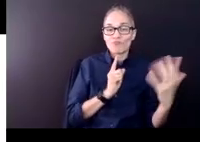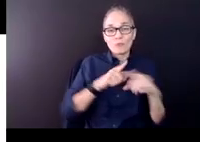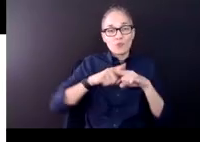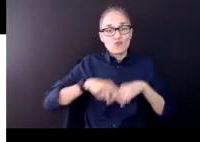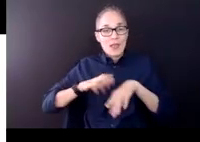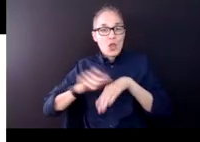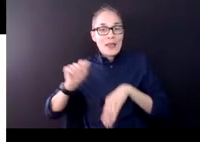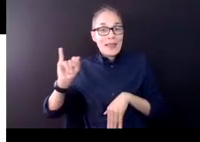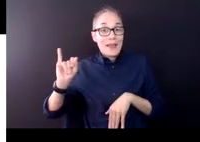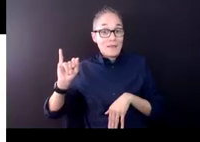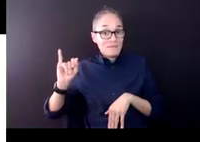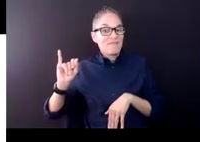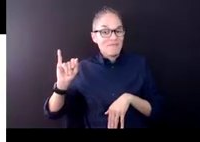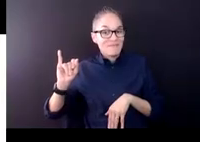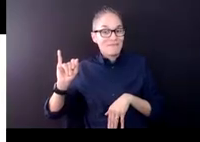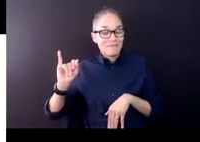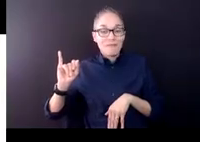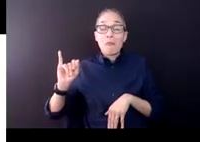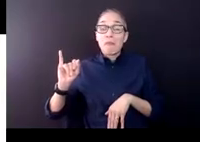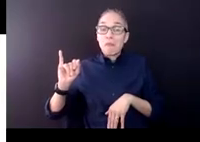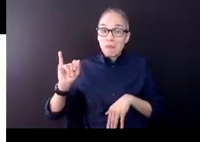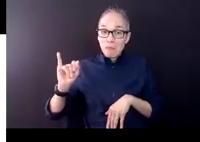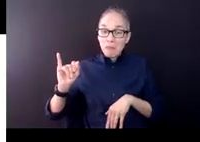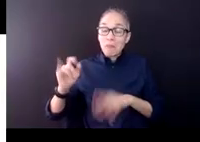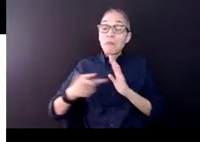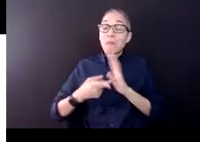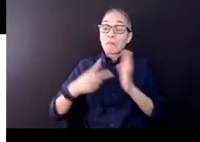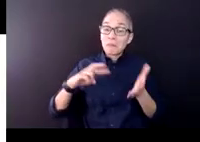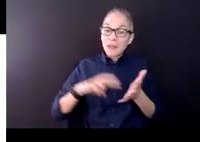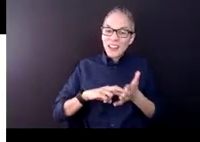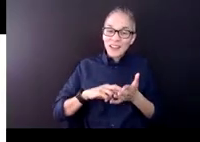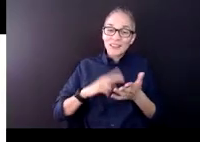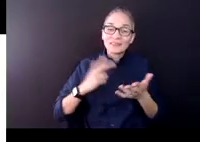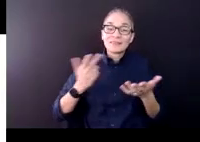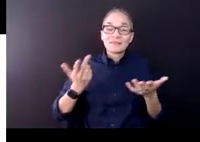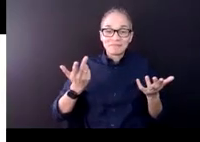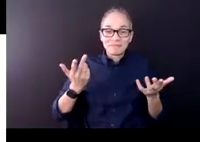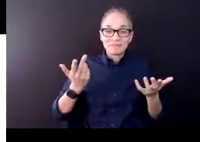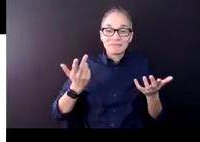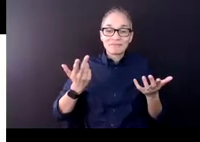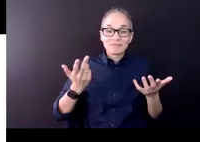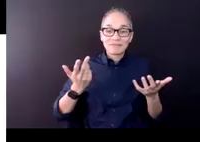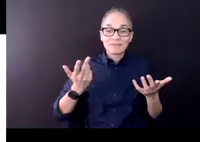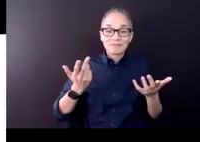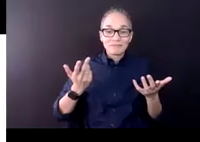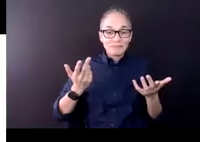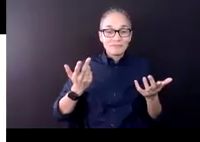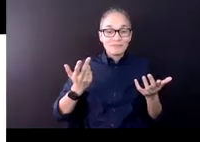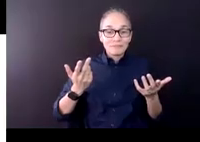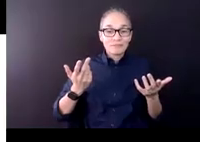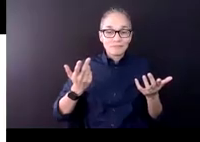on AI. And so I think what that can reveal possibly is that uh, as we